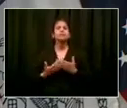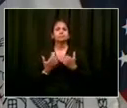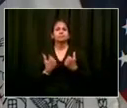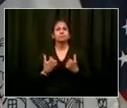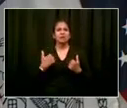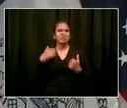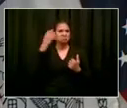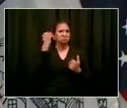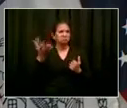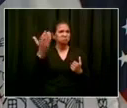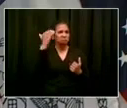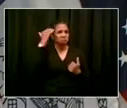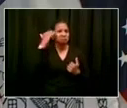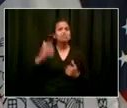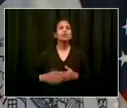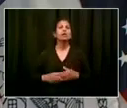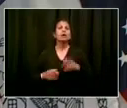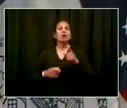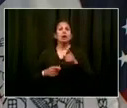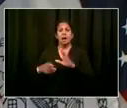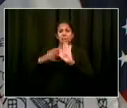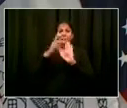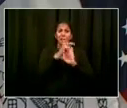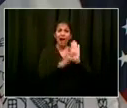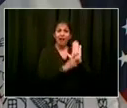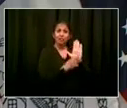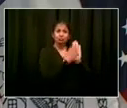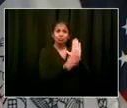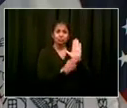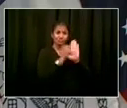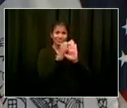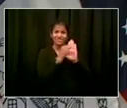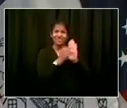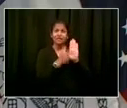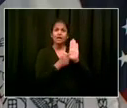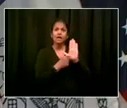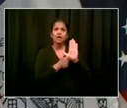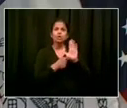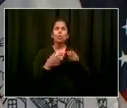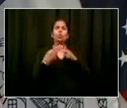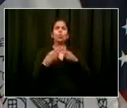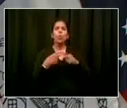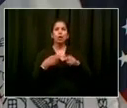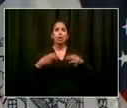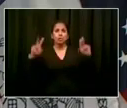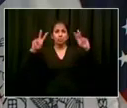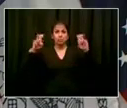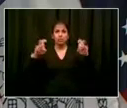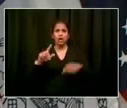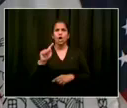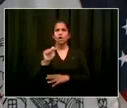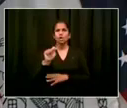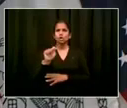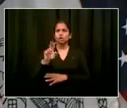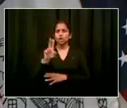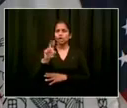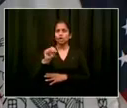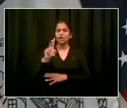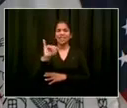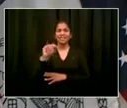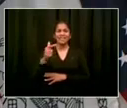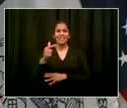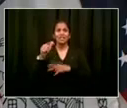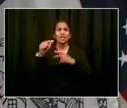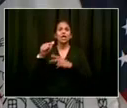policy, which goes back to April 2017, is what's operative here. The